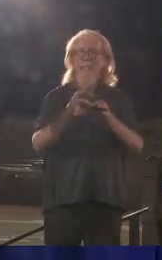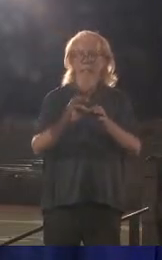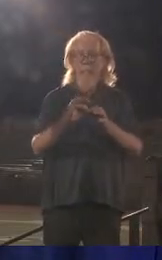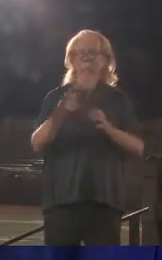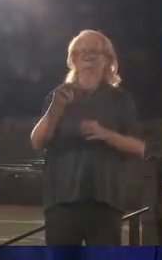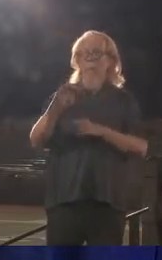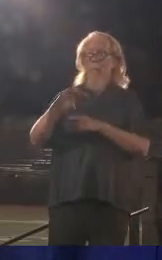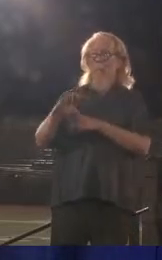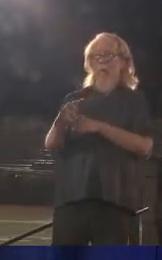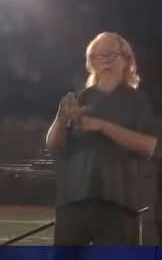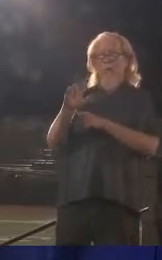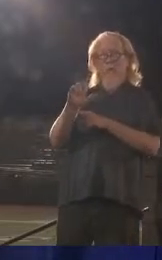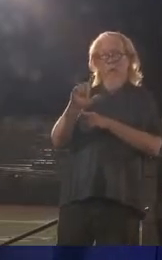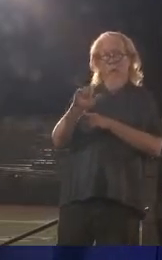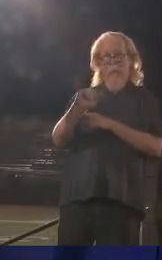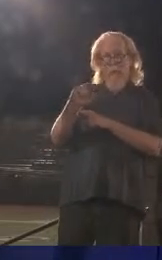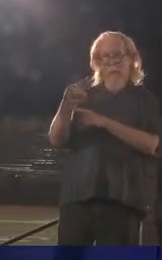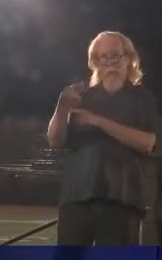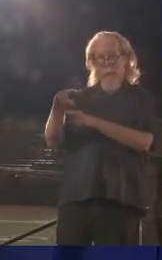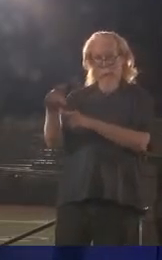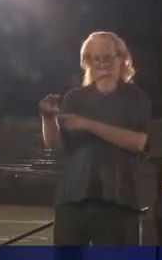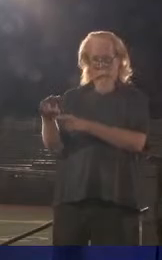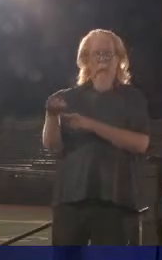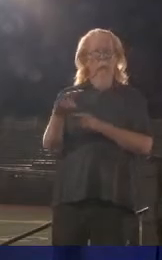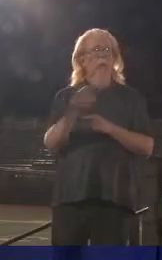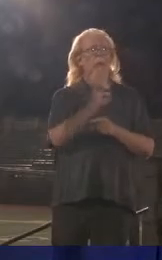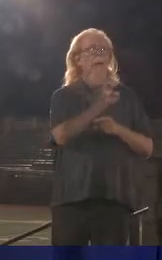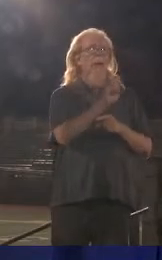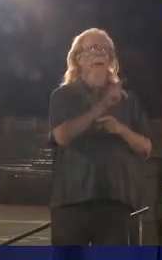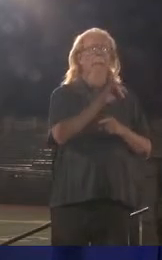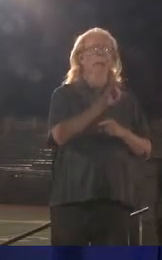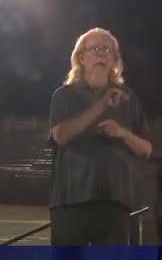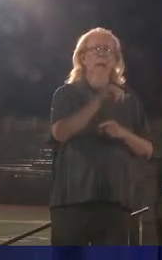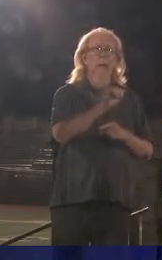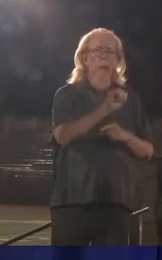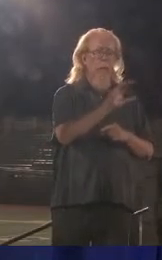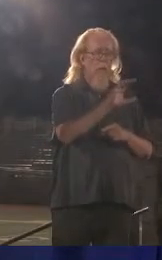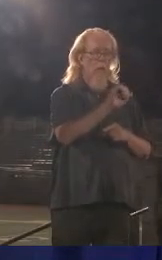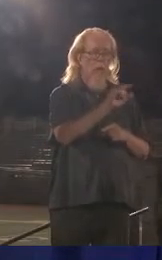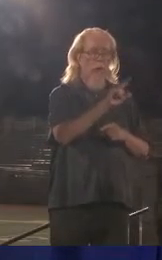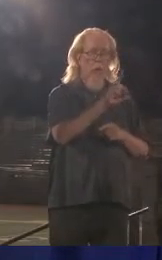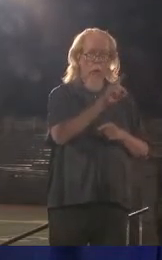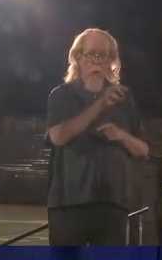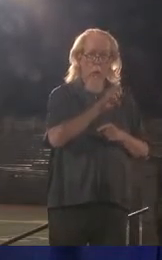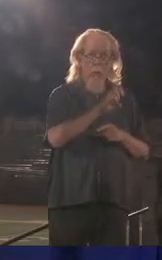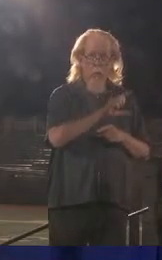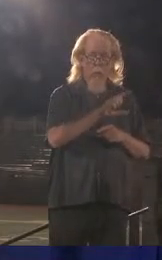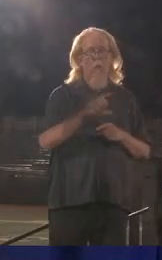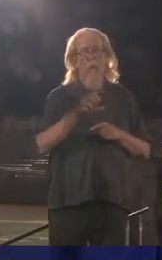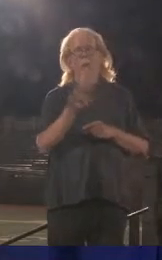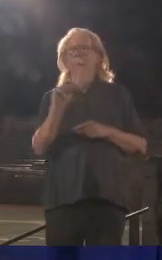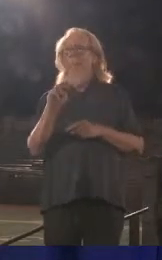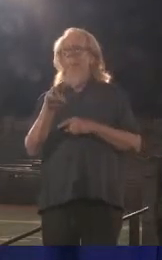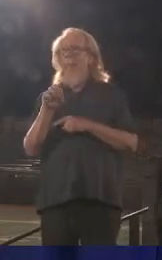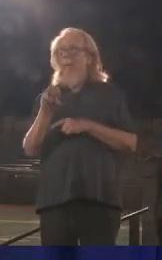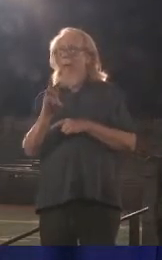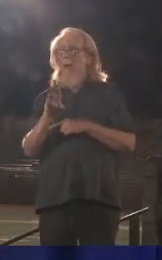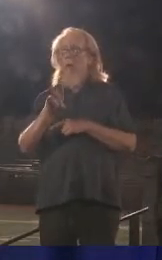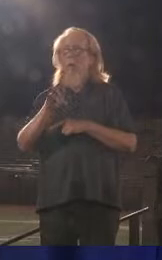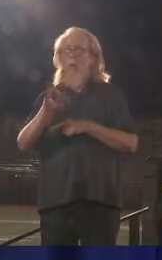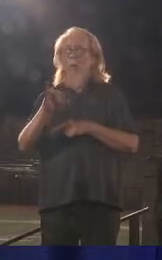Nalania, alongside Ethelia Caldwell and Mrs. Wright, created and maintained the first and only Black Student Union